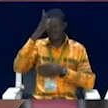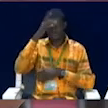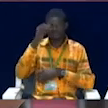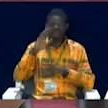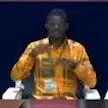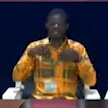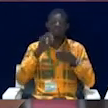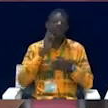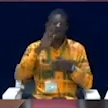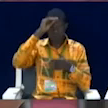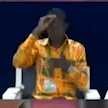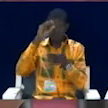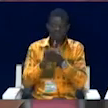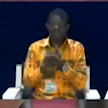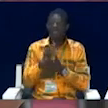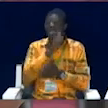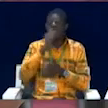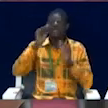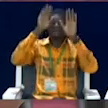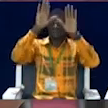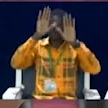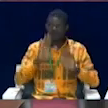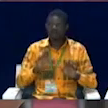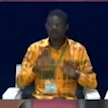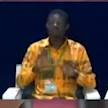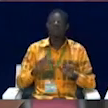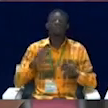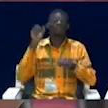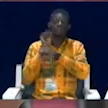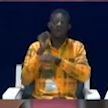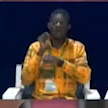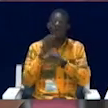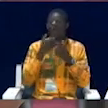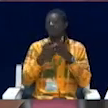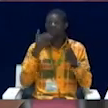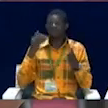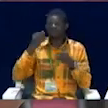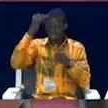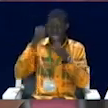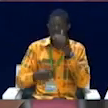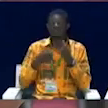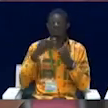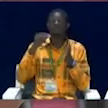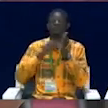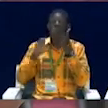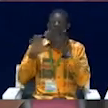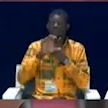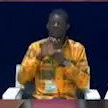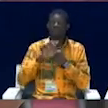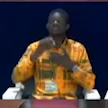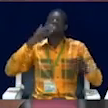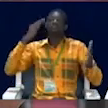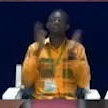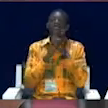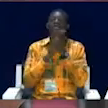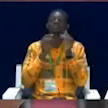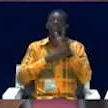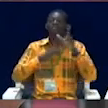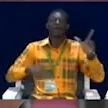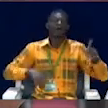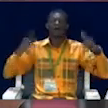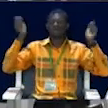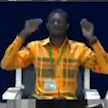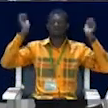her husband a miraculous job before the end of March. Praise the